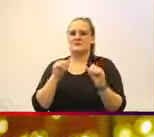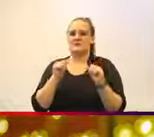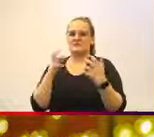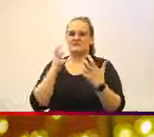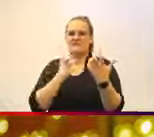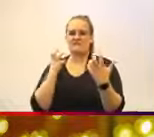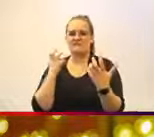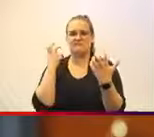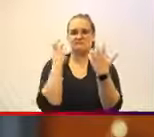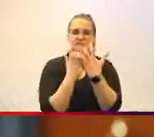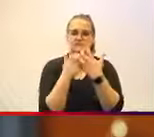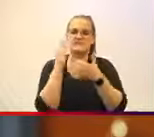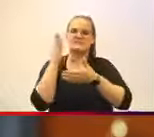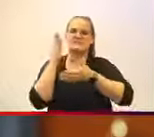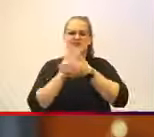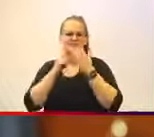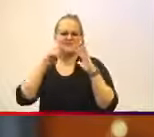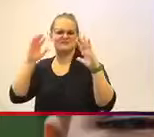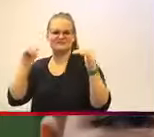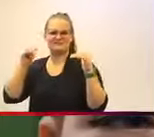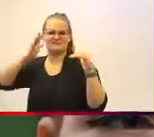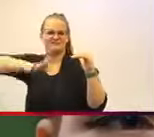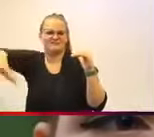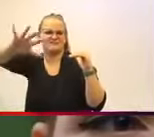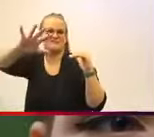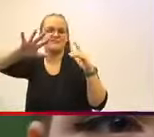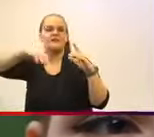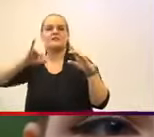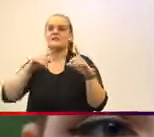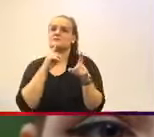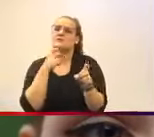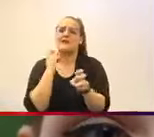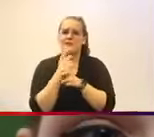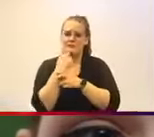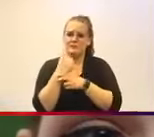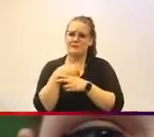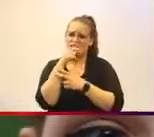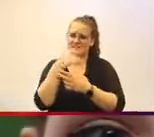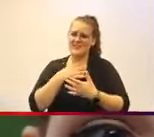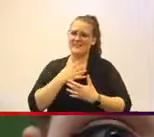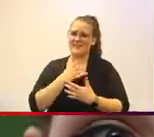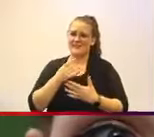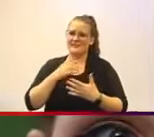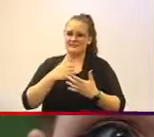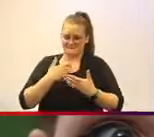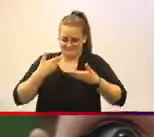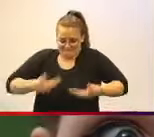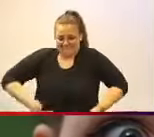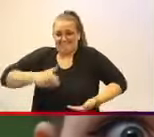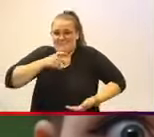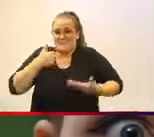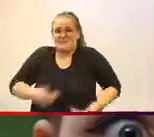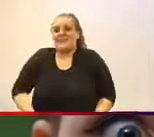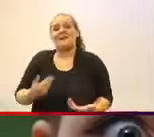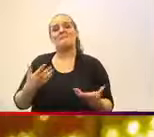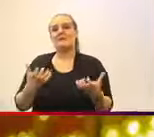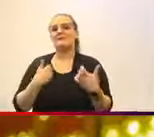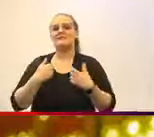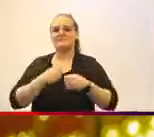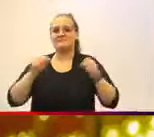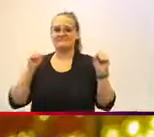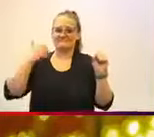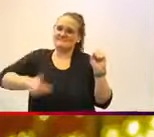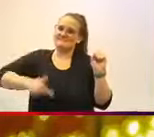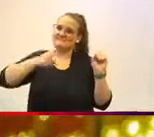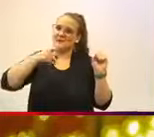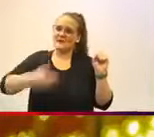some standards, which is really hard for me because I like being myself and I'm happy with myself. I was brought